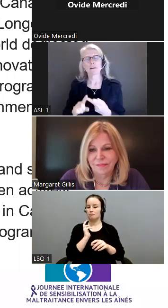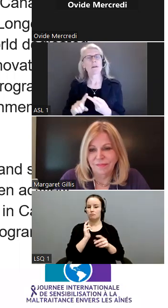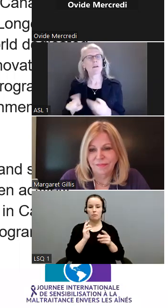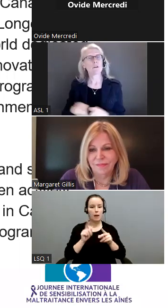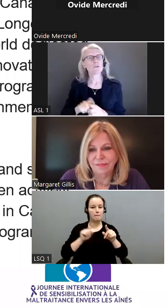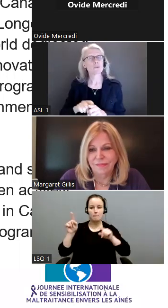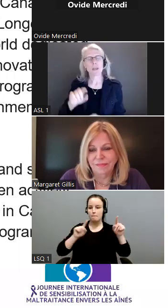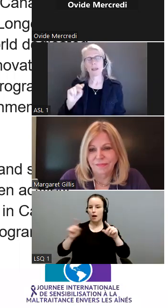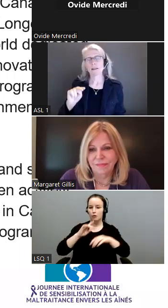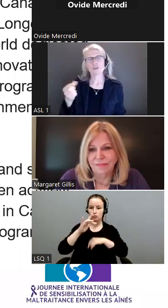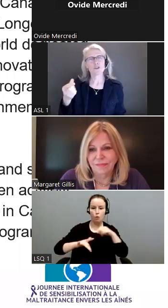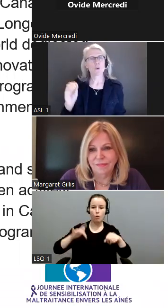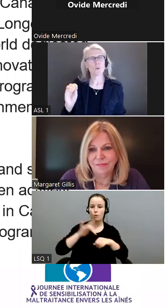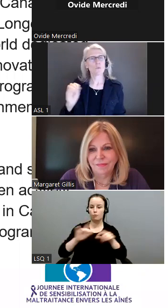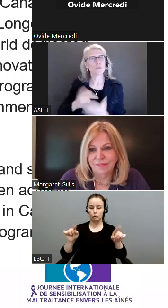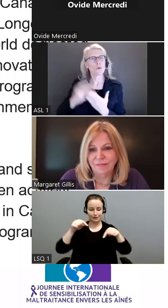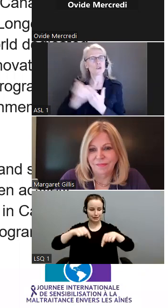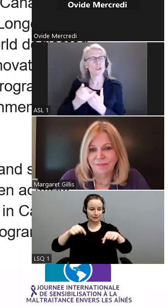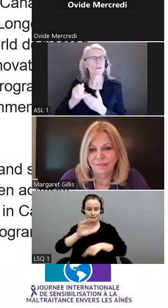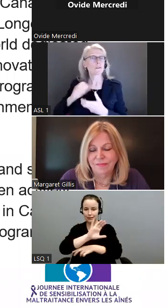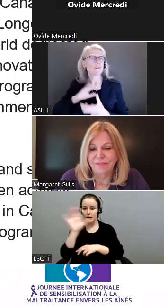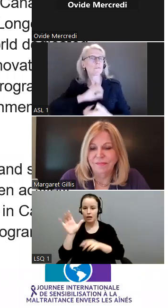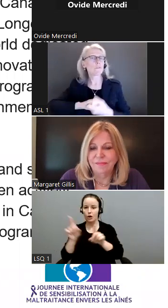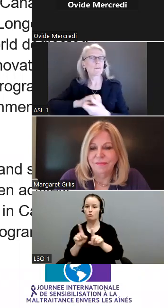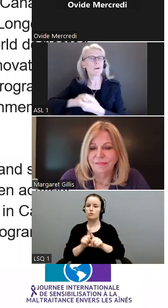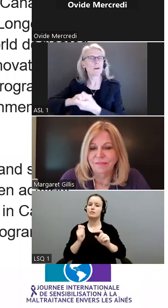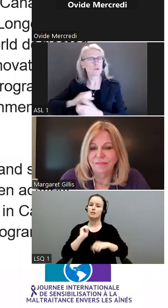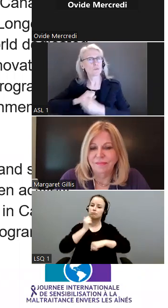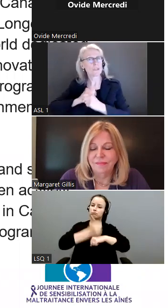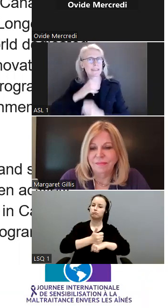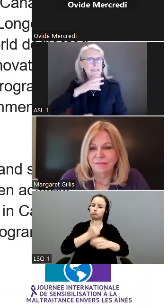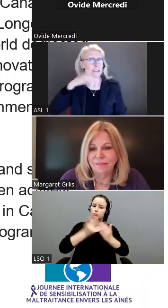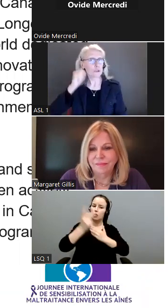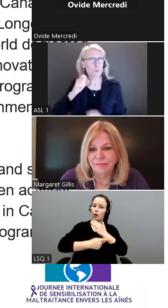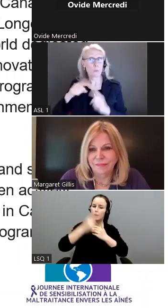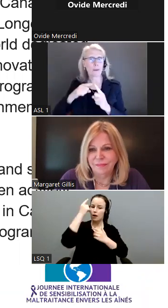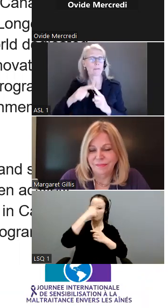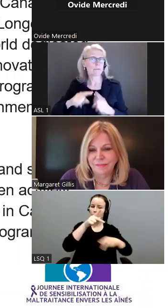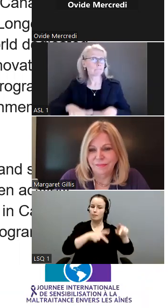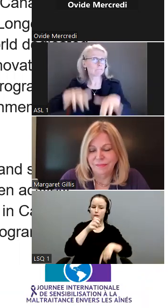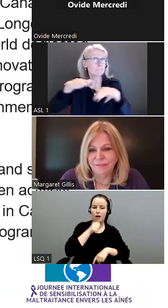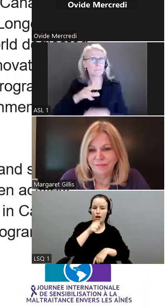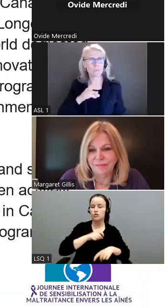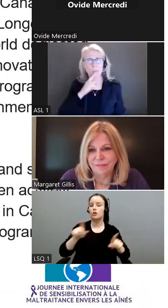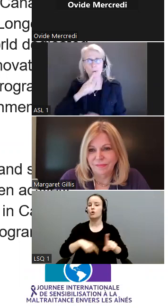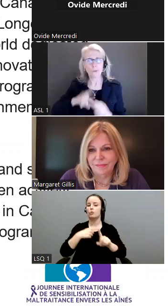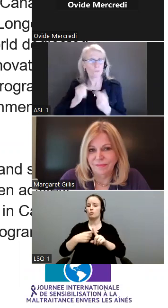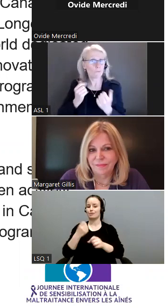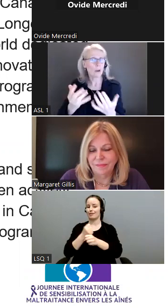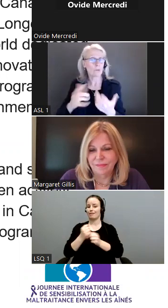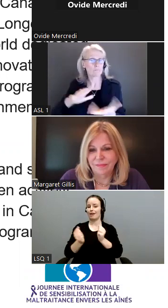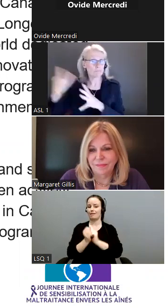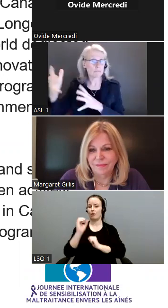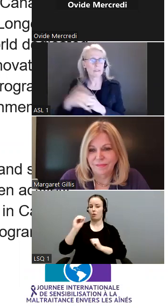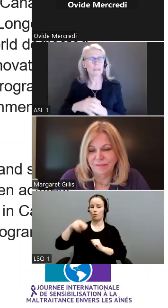NGO projects to protect seniors in disasters. I know she is the lead organizer in